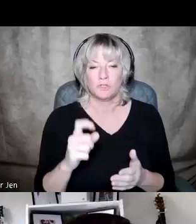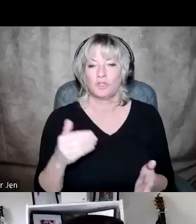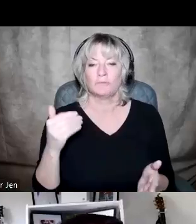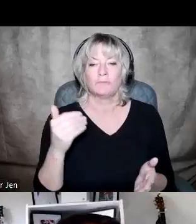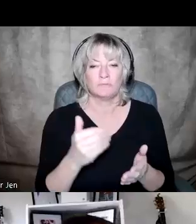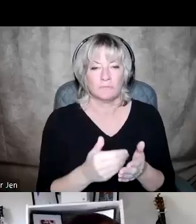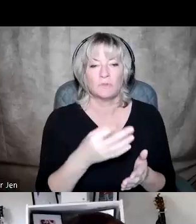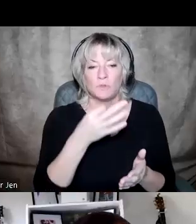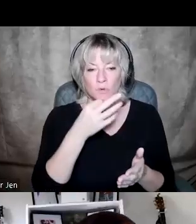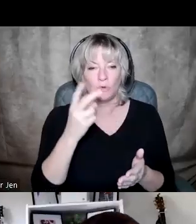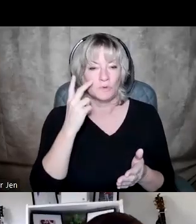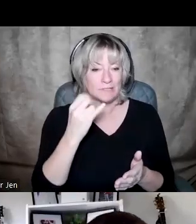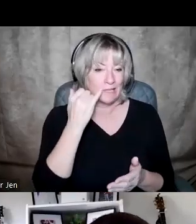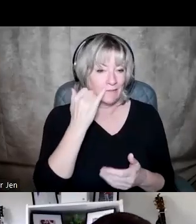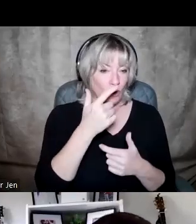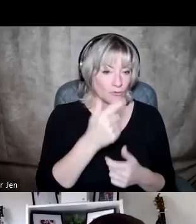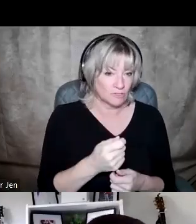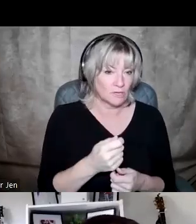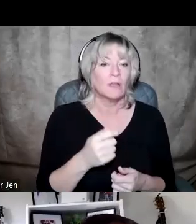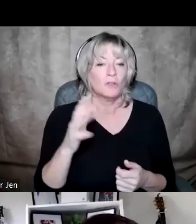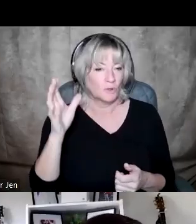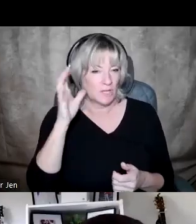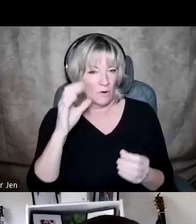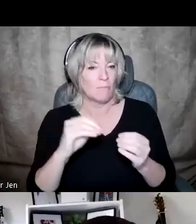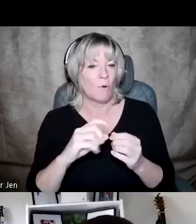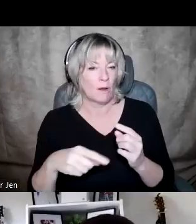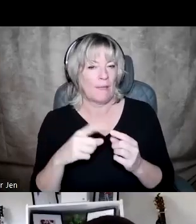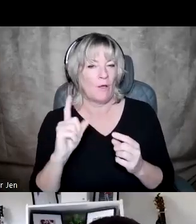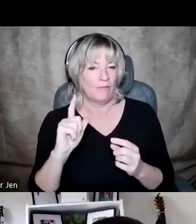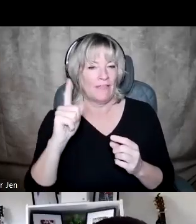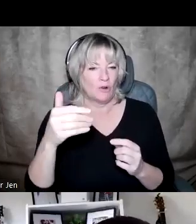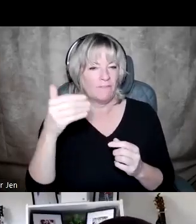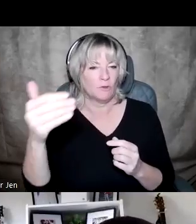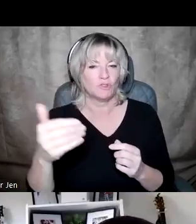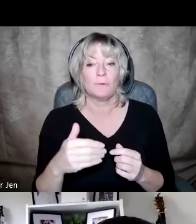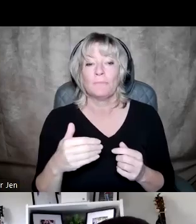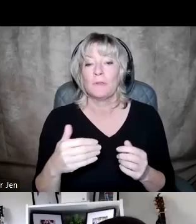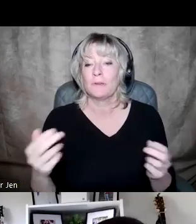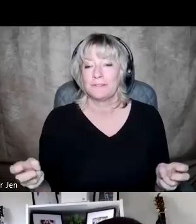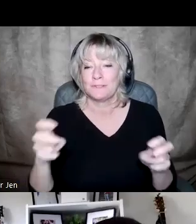soon. So if this is something you're interested in, it's something you can hear a bit more about in the near future. So next slide.